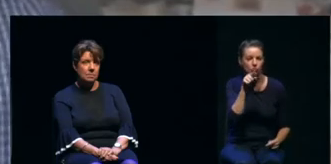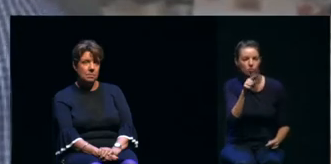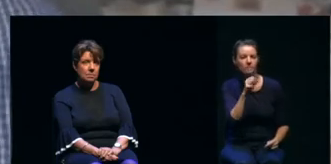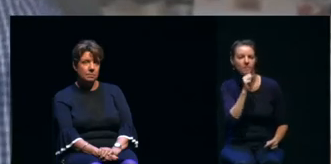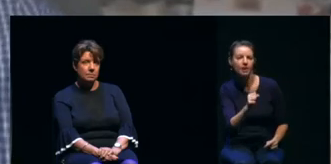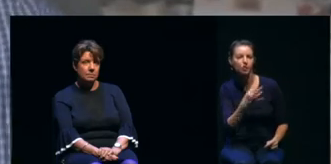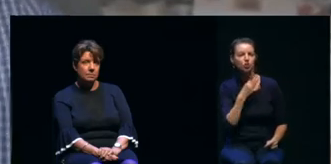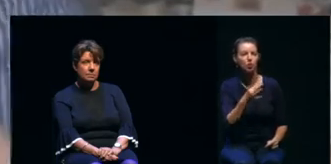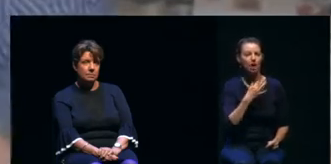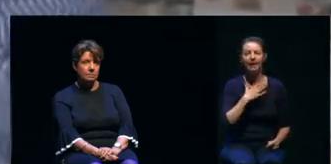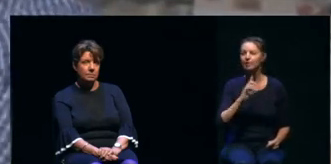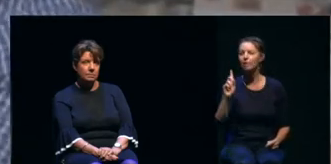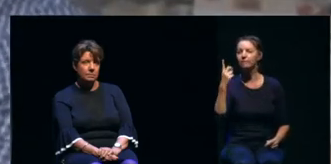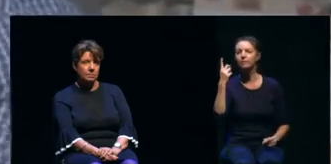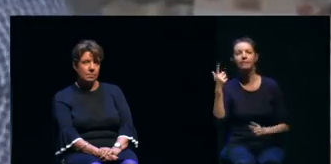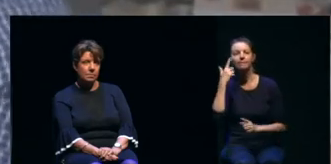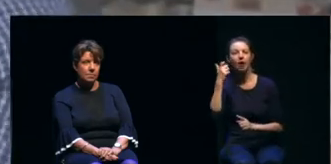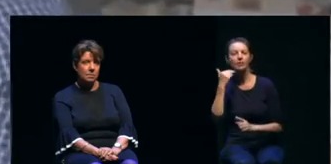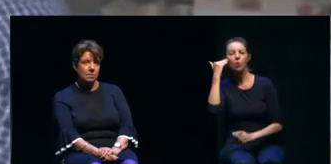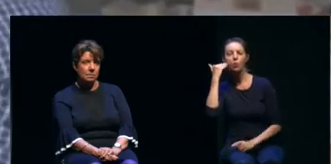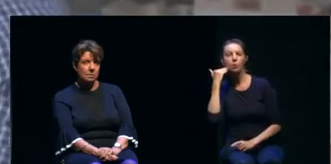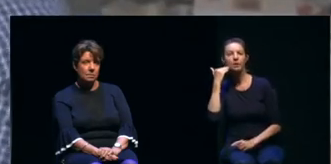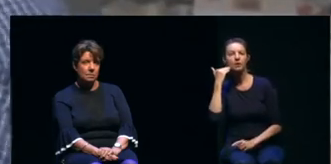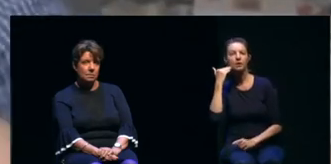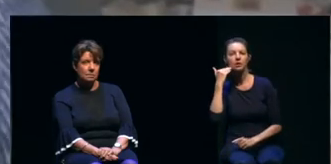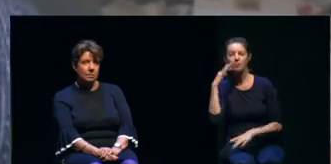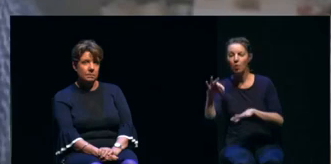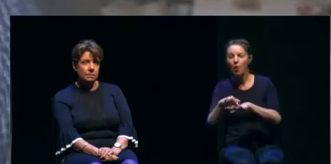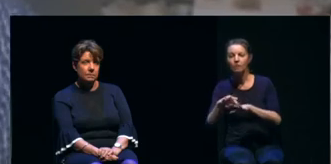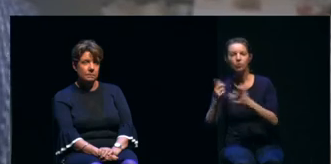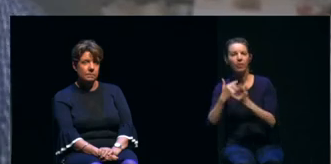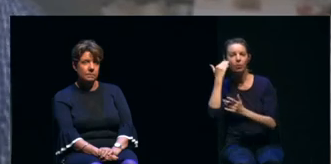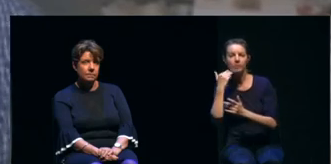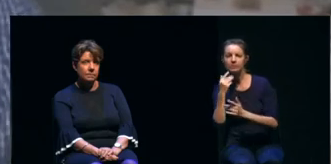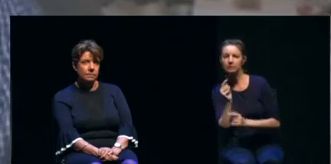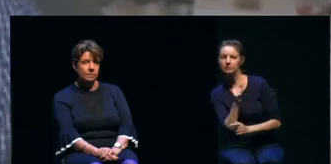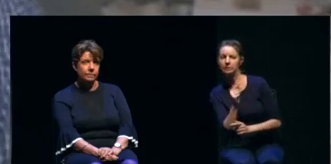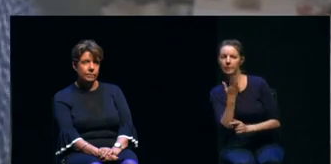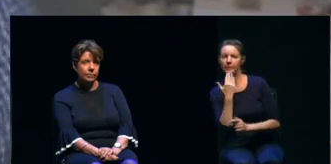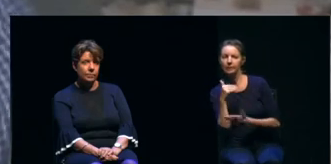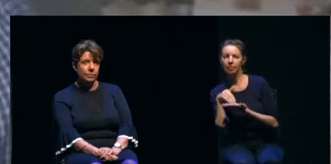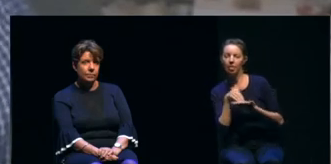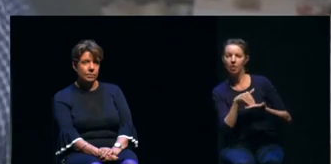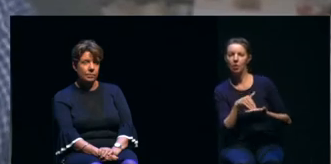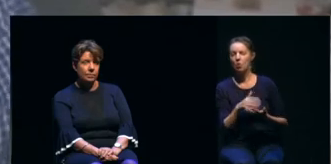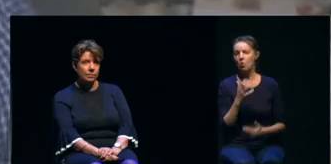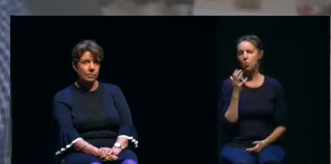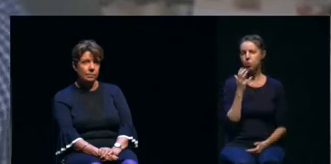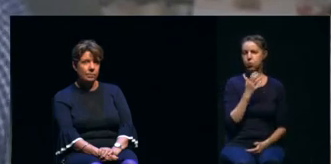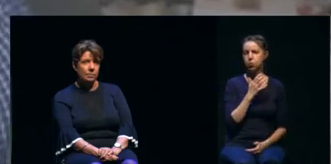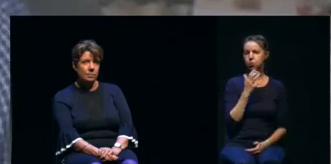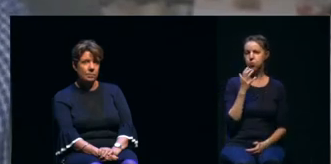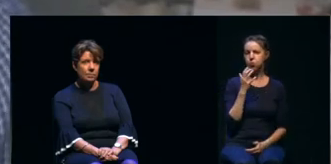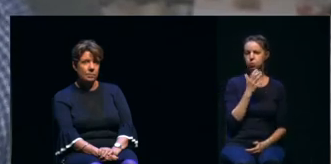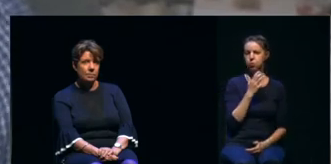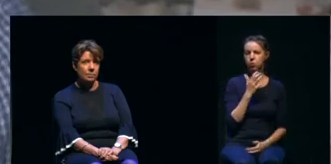find my wife or another woman and say, there's a child over there who's in trouble. Could you help it? And that's a profound thing for